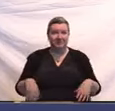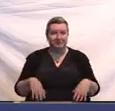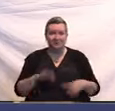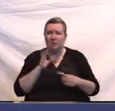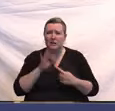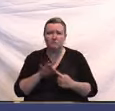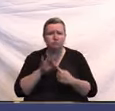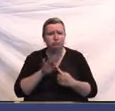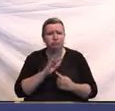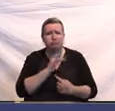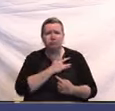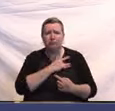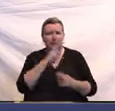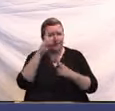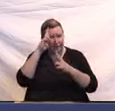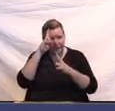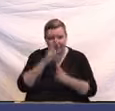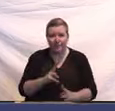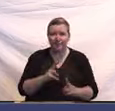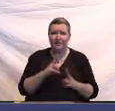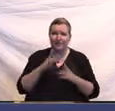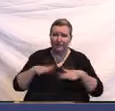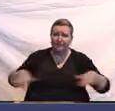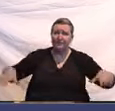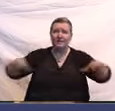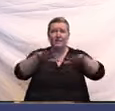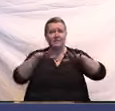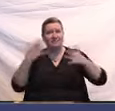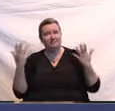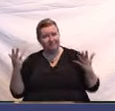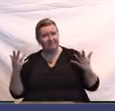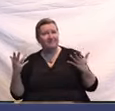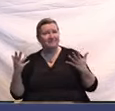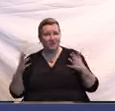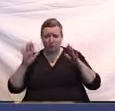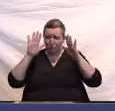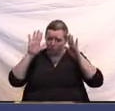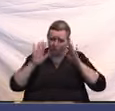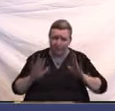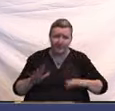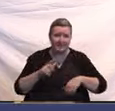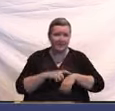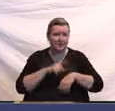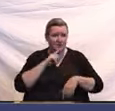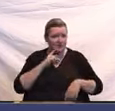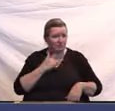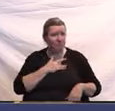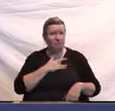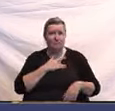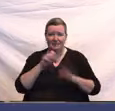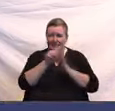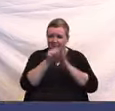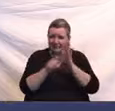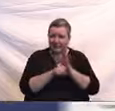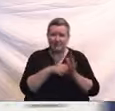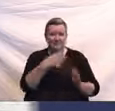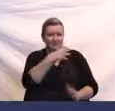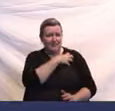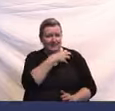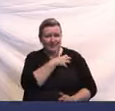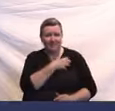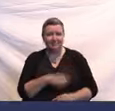weren't enough, to be on the field together. So, and by the way, it was particularly poignant and special for the state police. So over to you. Thank you,